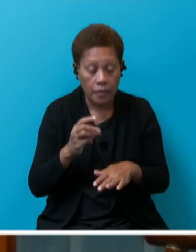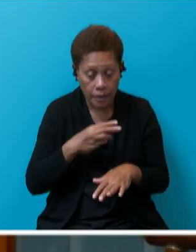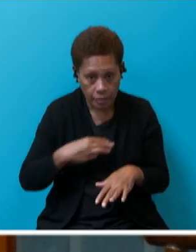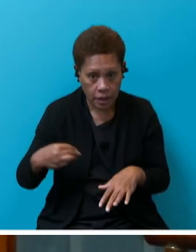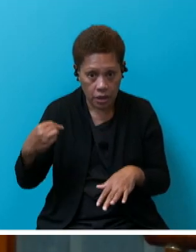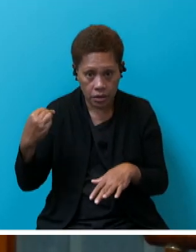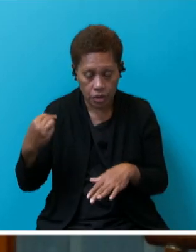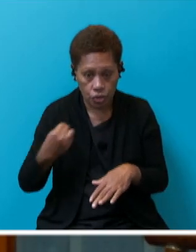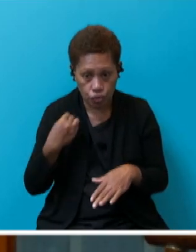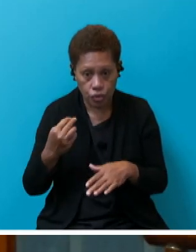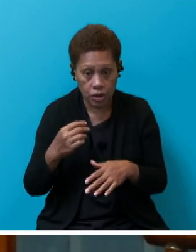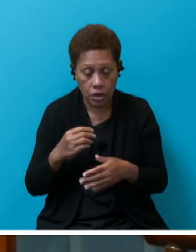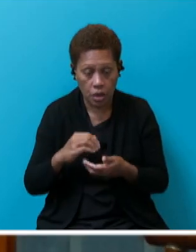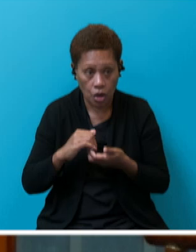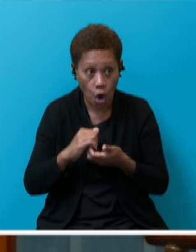MSMEs